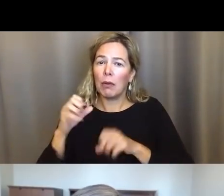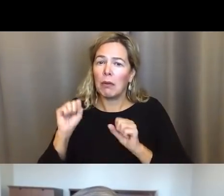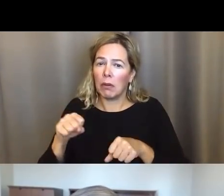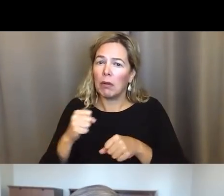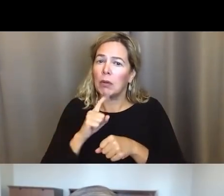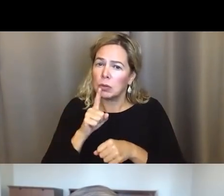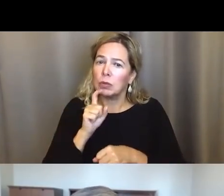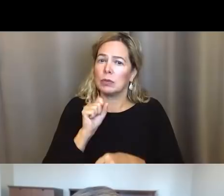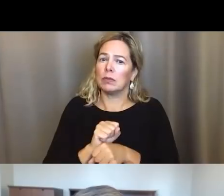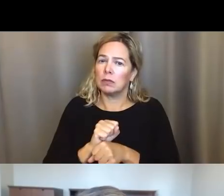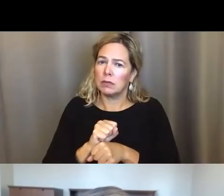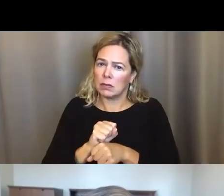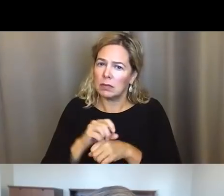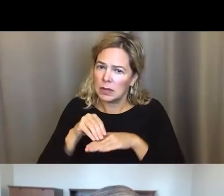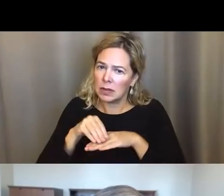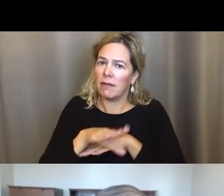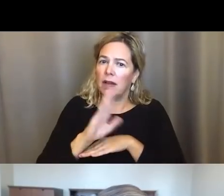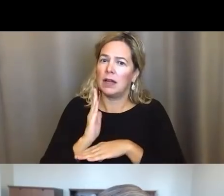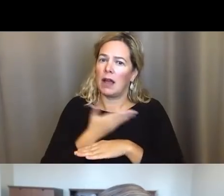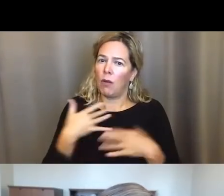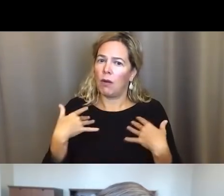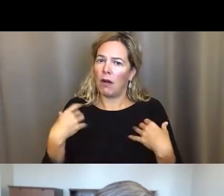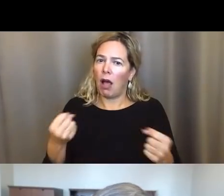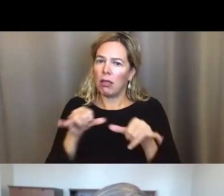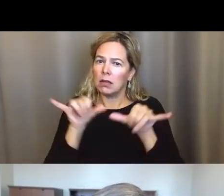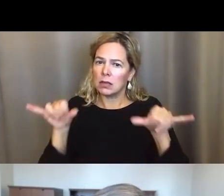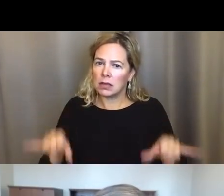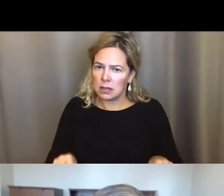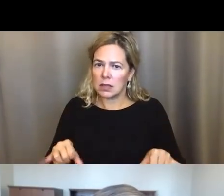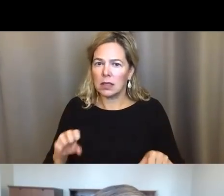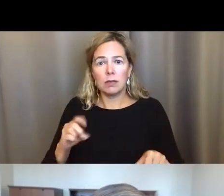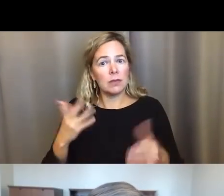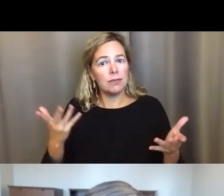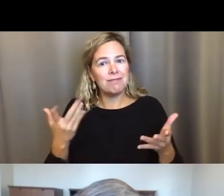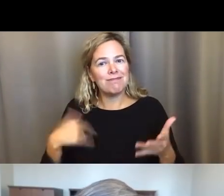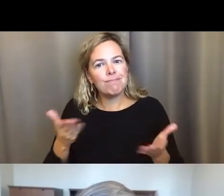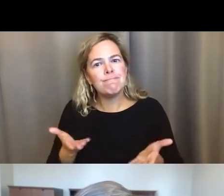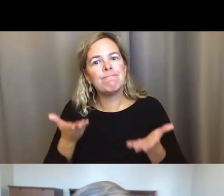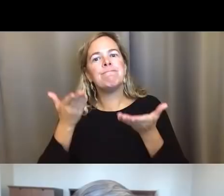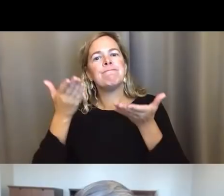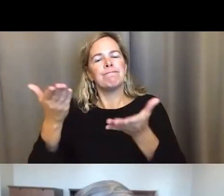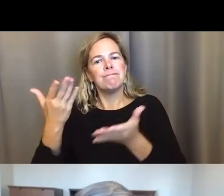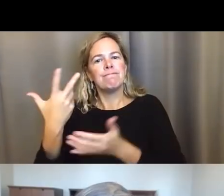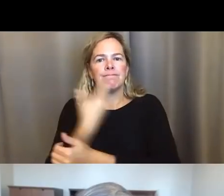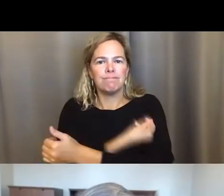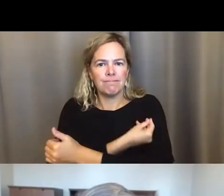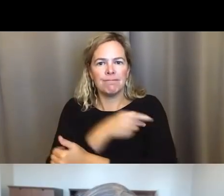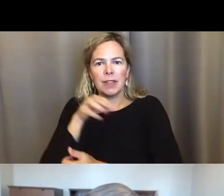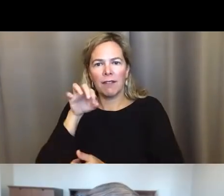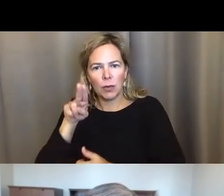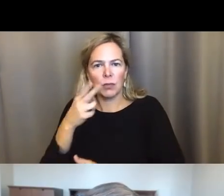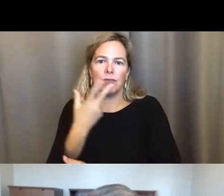to receive flu shot, but also to increase the uptake in influenza vaccines among